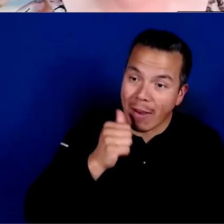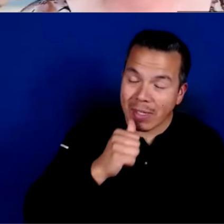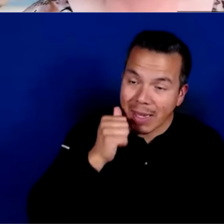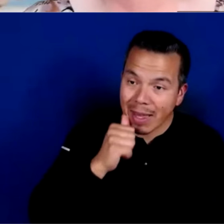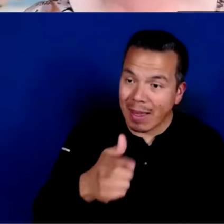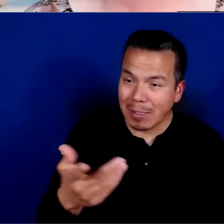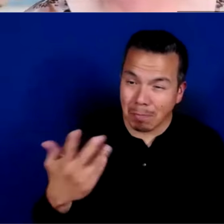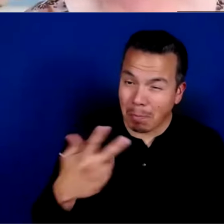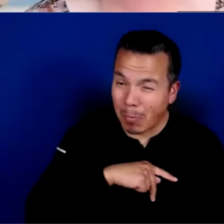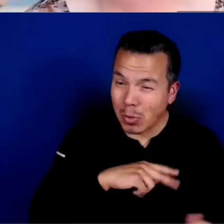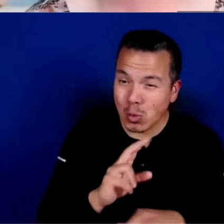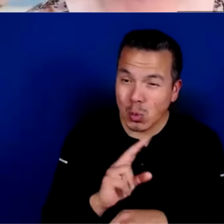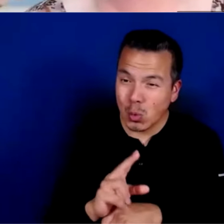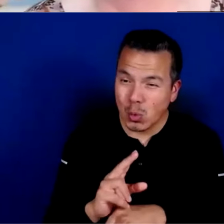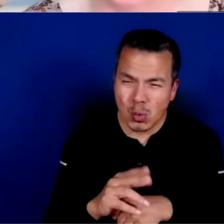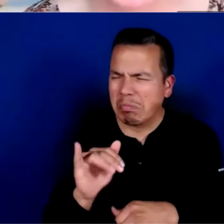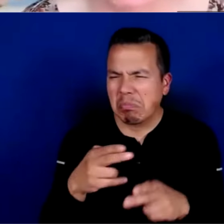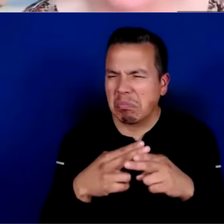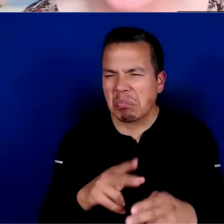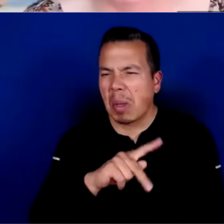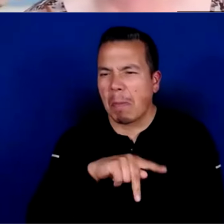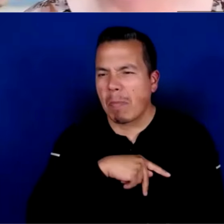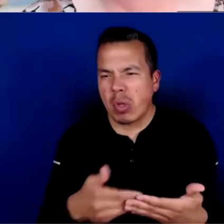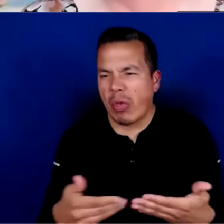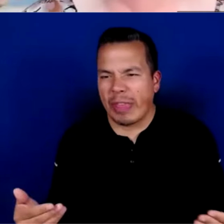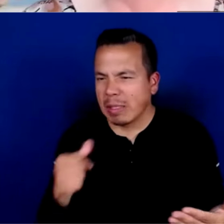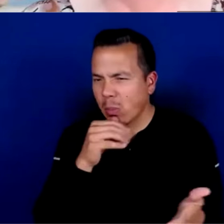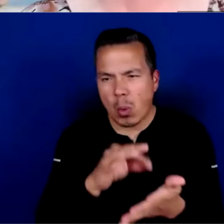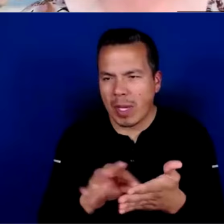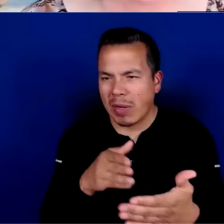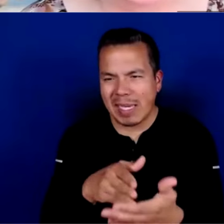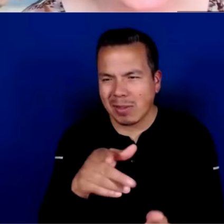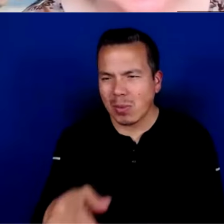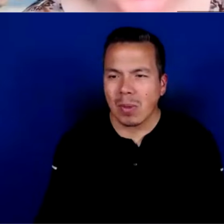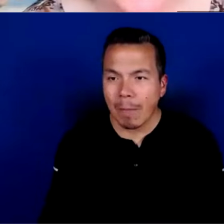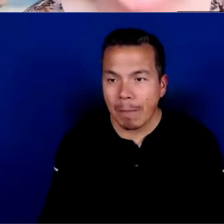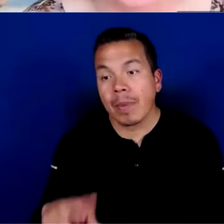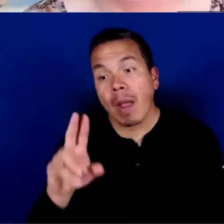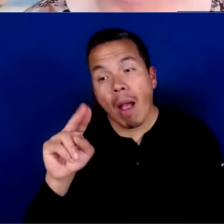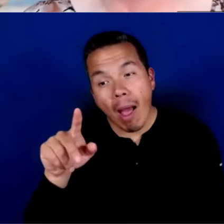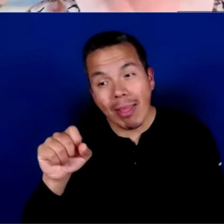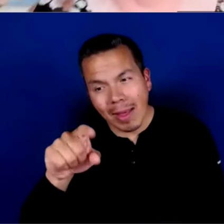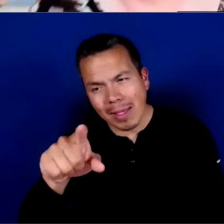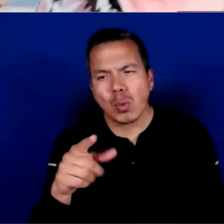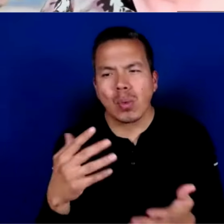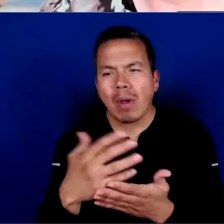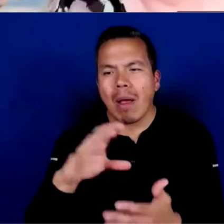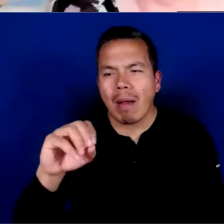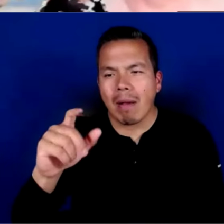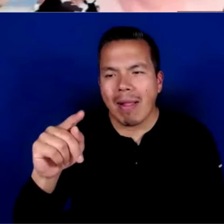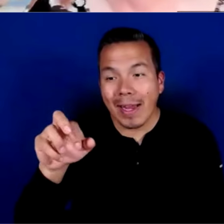personally, probably that's going to be personal effects. That won't count unless you're a collector or something like that.